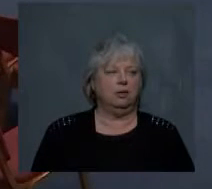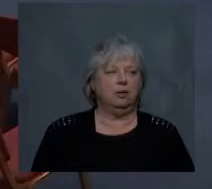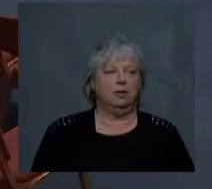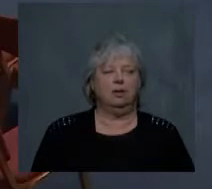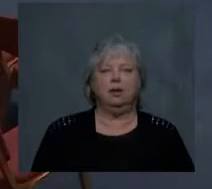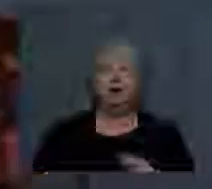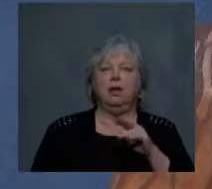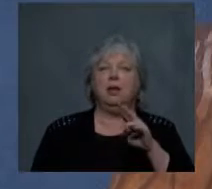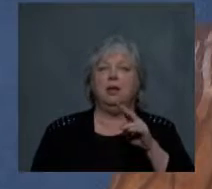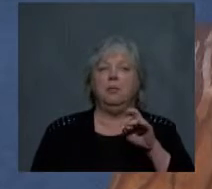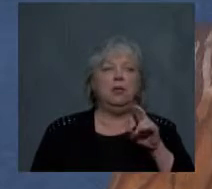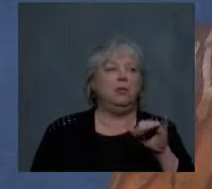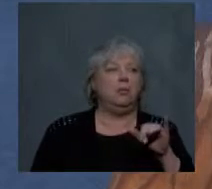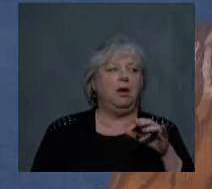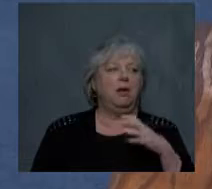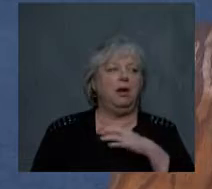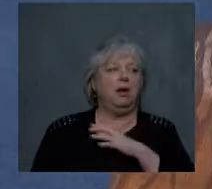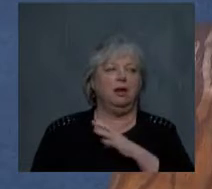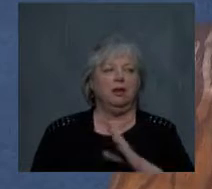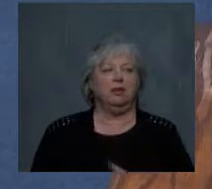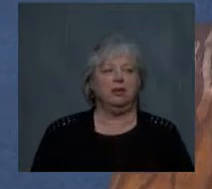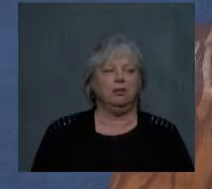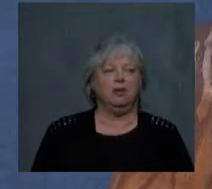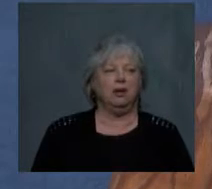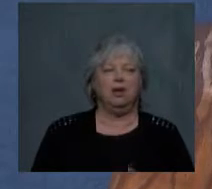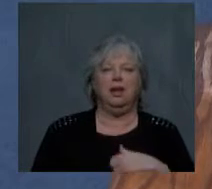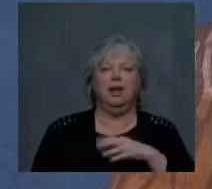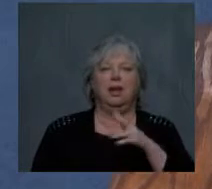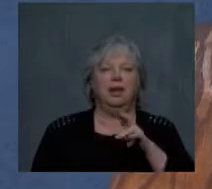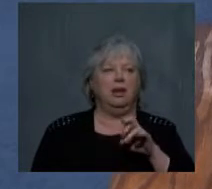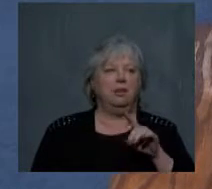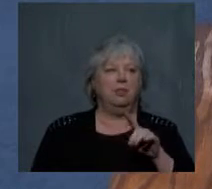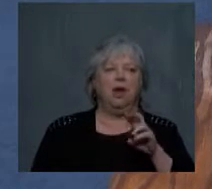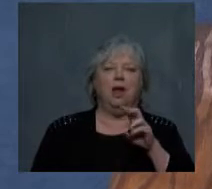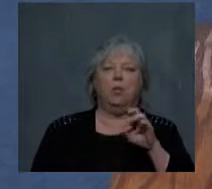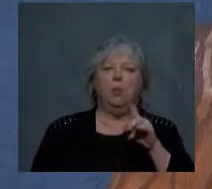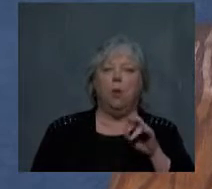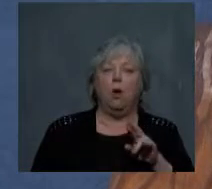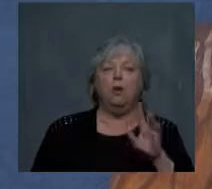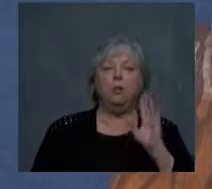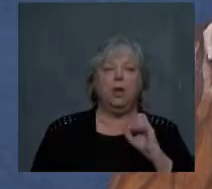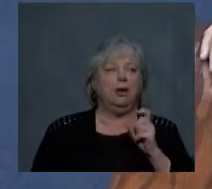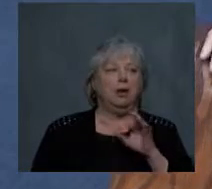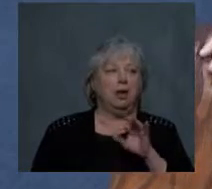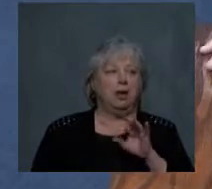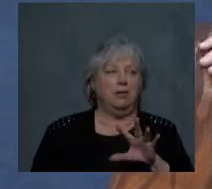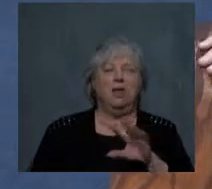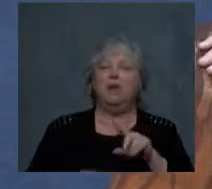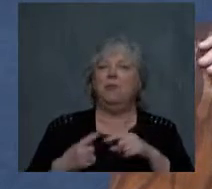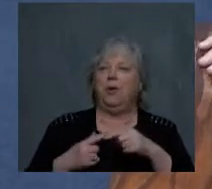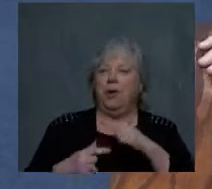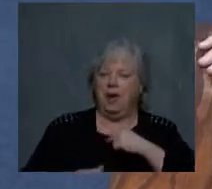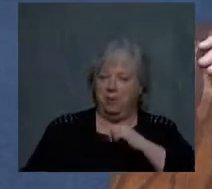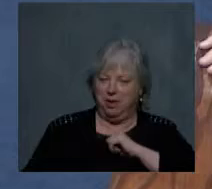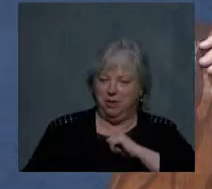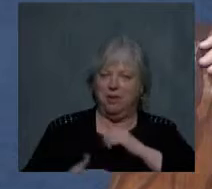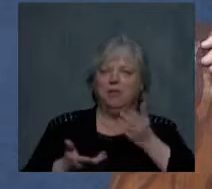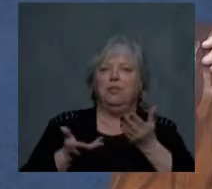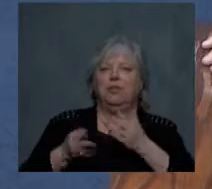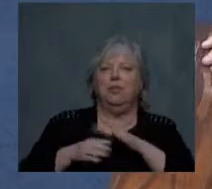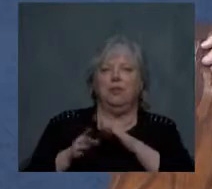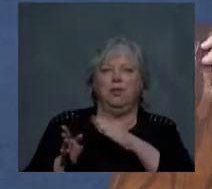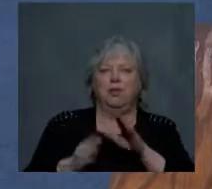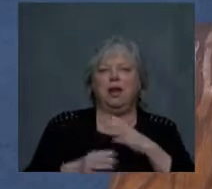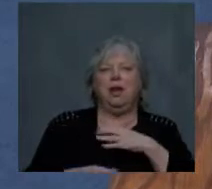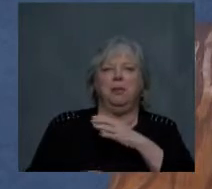Mr. Berry, Commissioners. I am Brad Walker, and in 1995, when I served on the Planning Commission, this matter came before